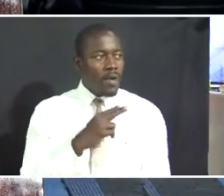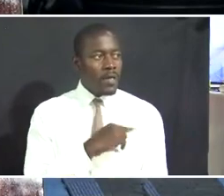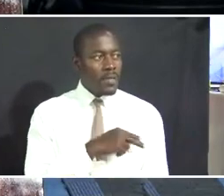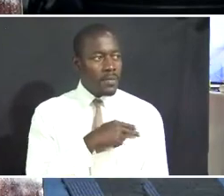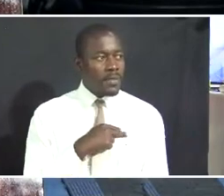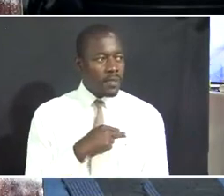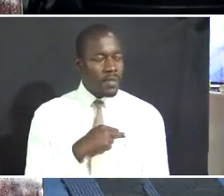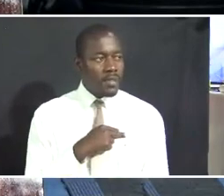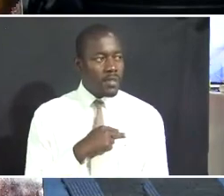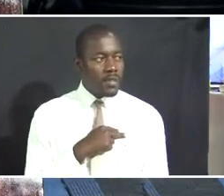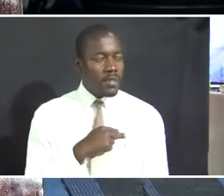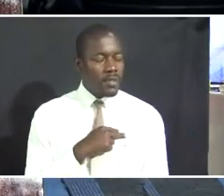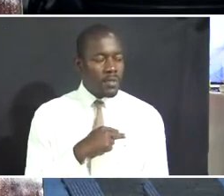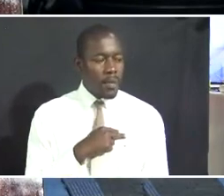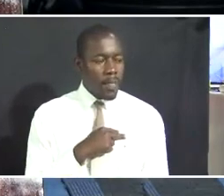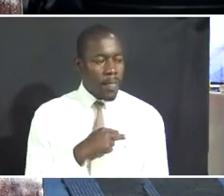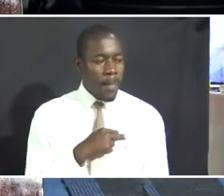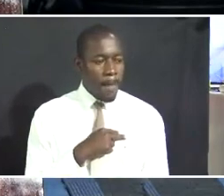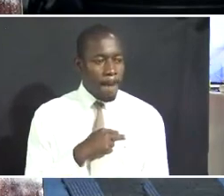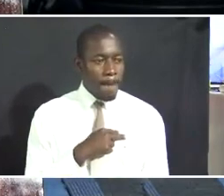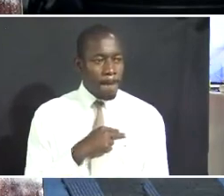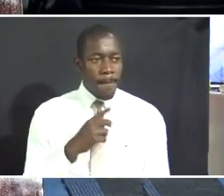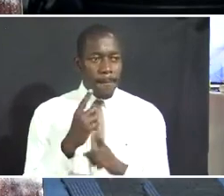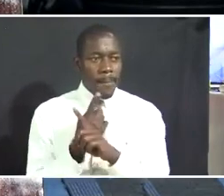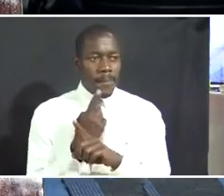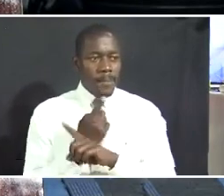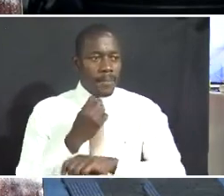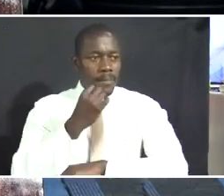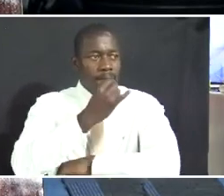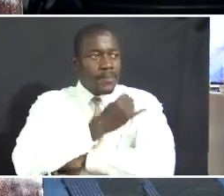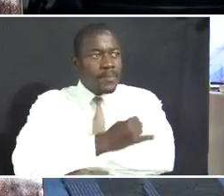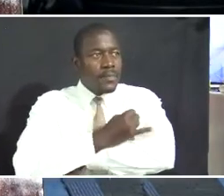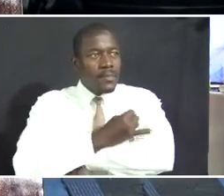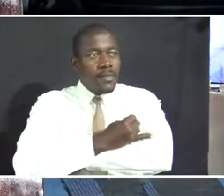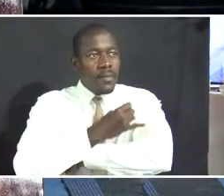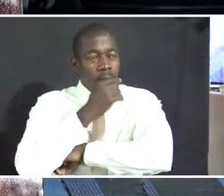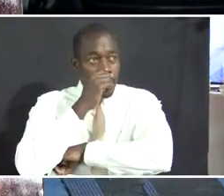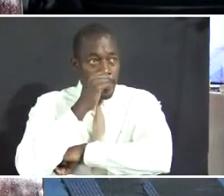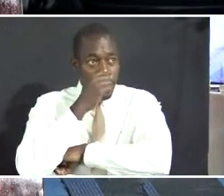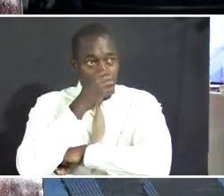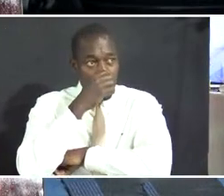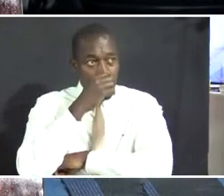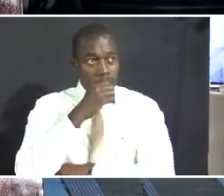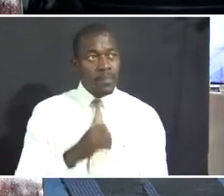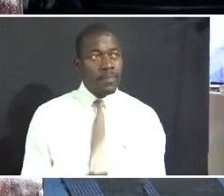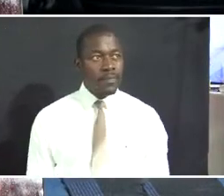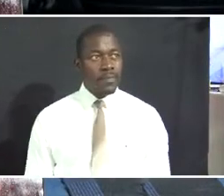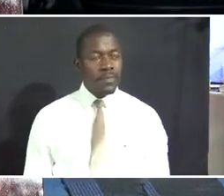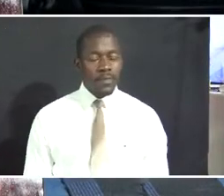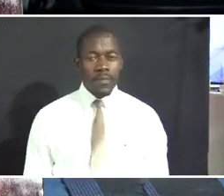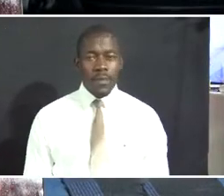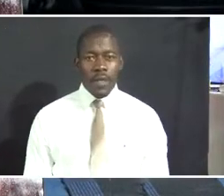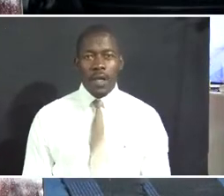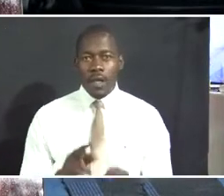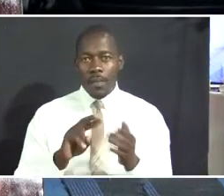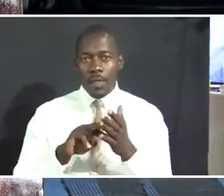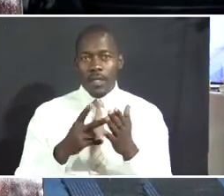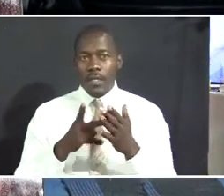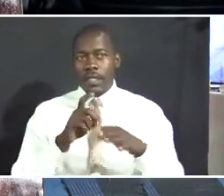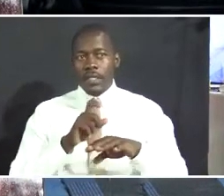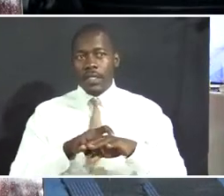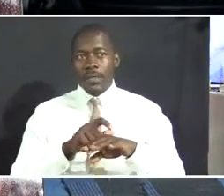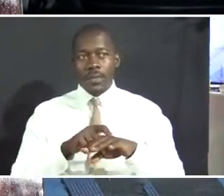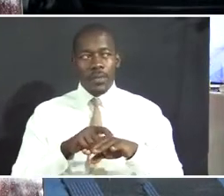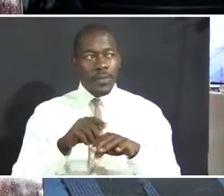of, there are over 7,000, I think, institutions that are SDA affiliated. So if you look at these